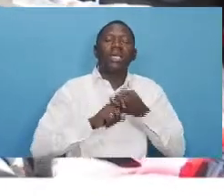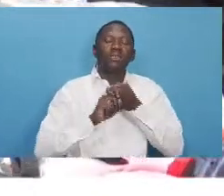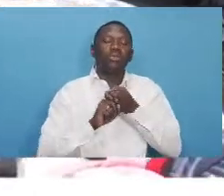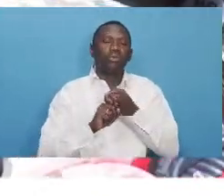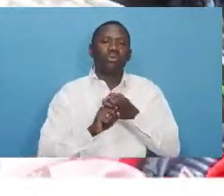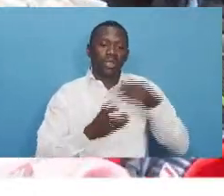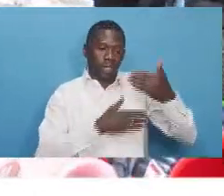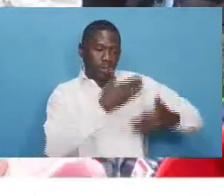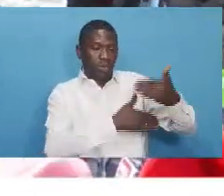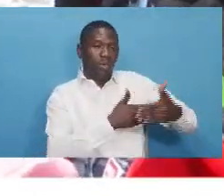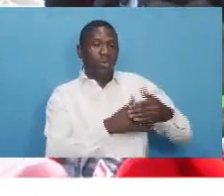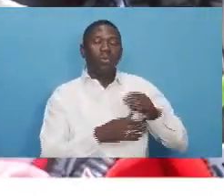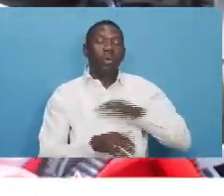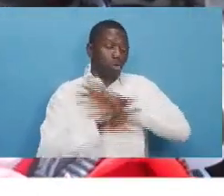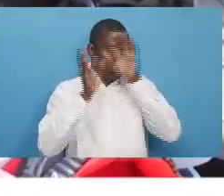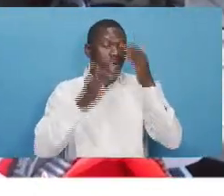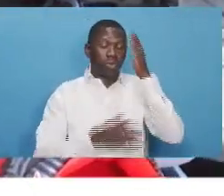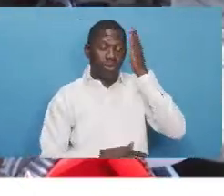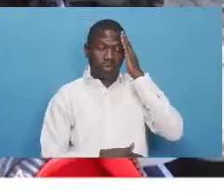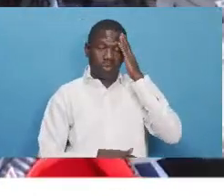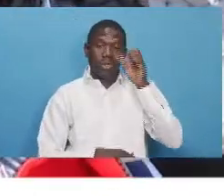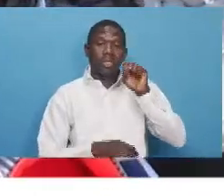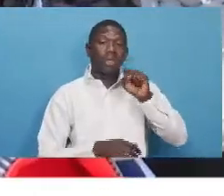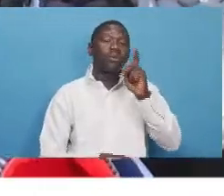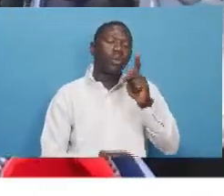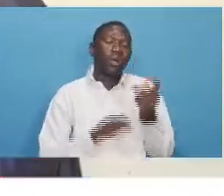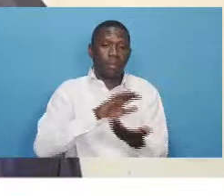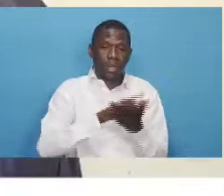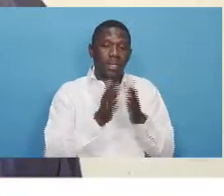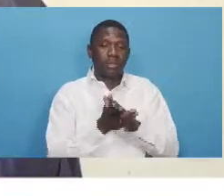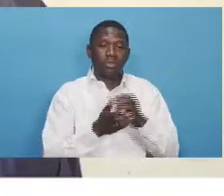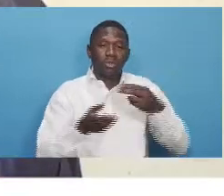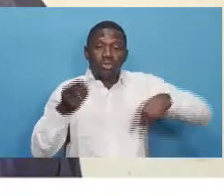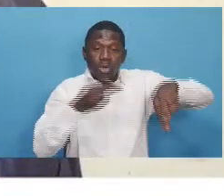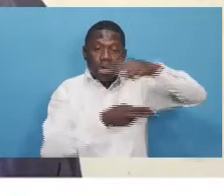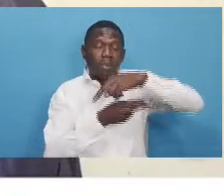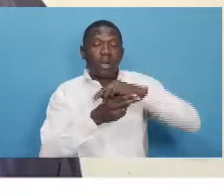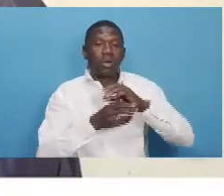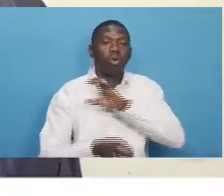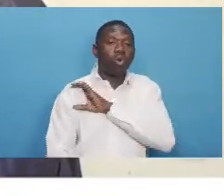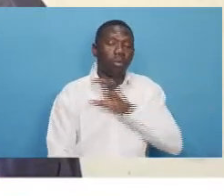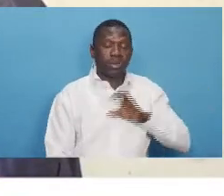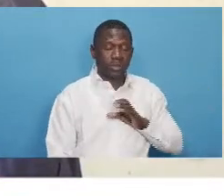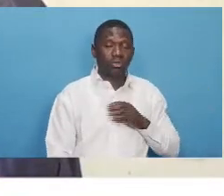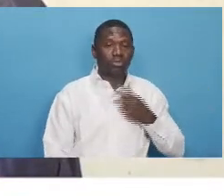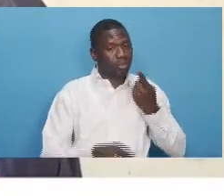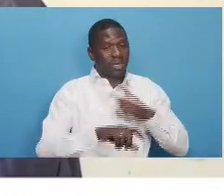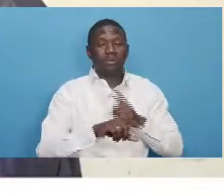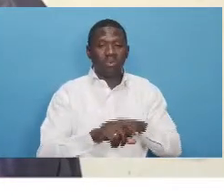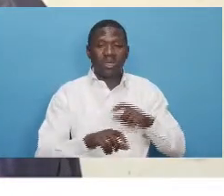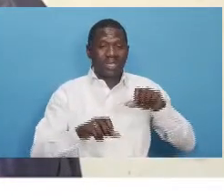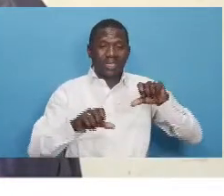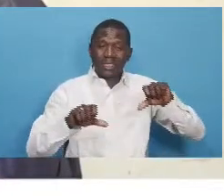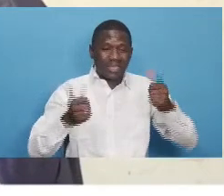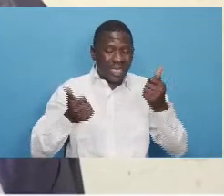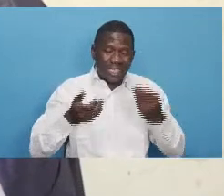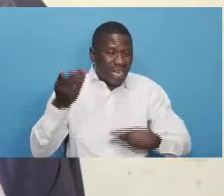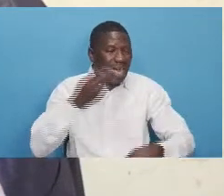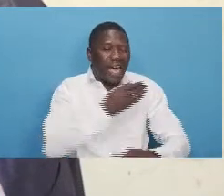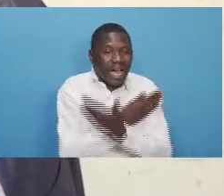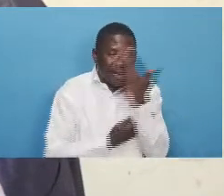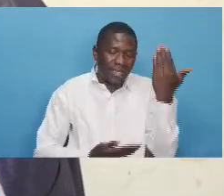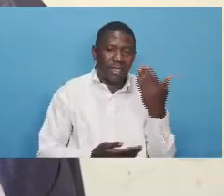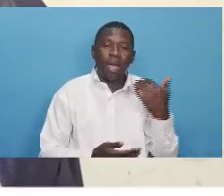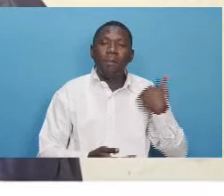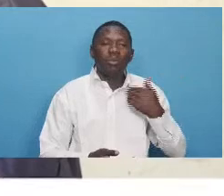Serekunda market is being surrounded with compounds. But sometimes when this Wanter starts earlier, accessibility to